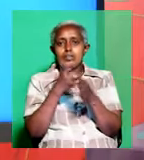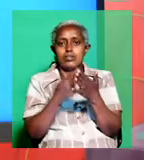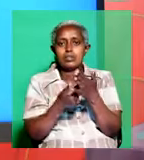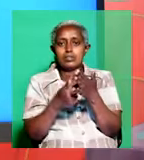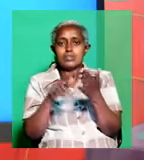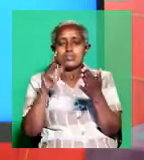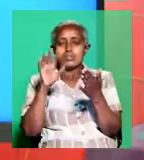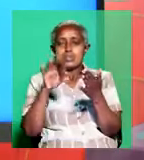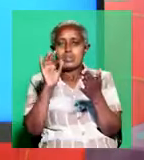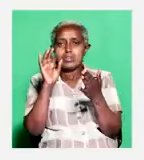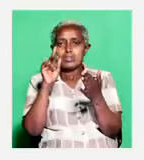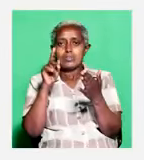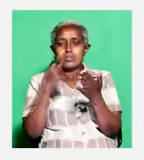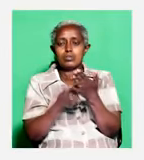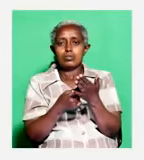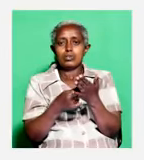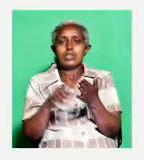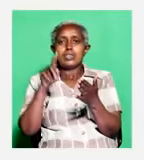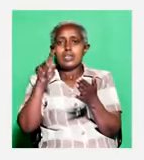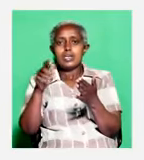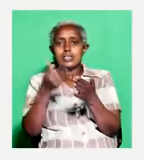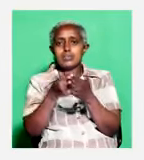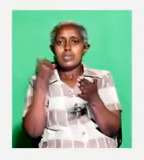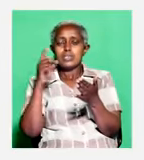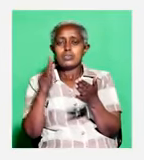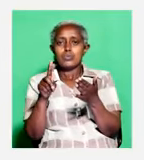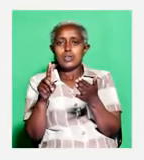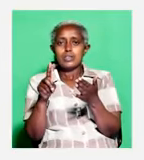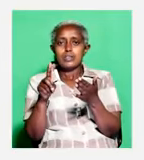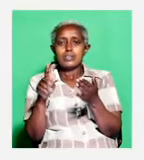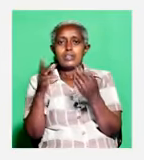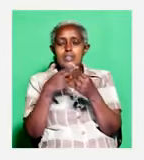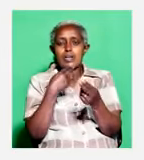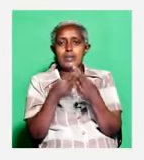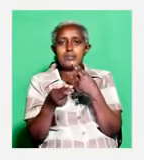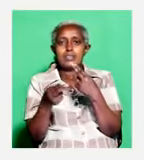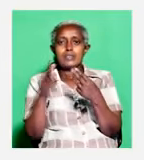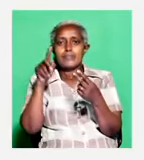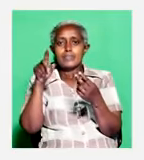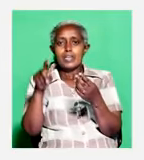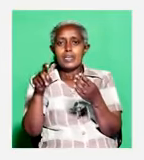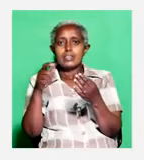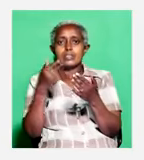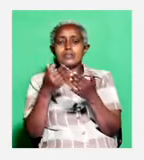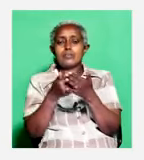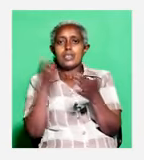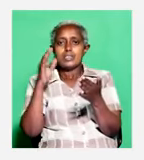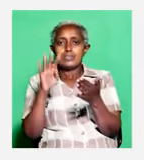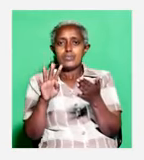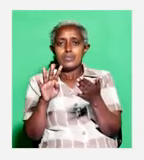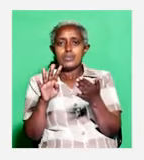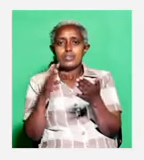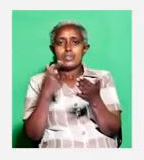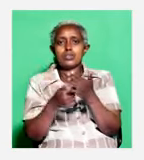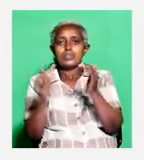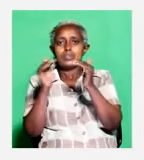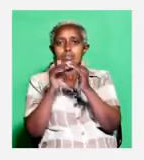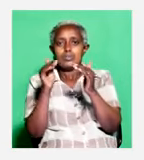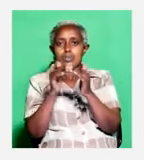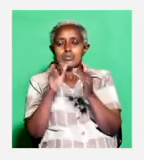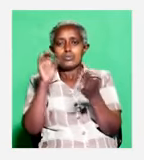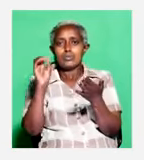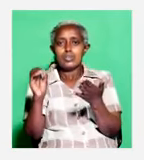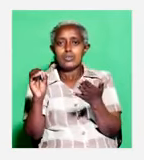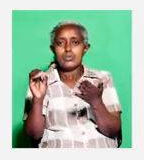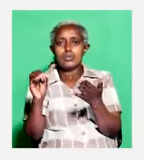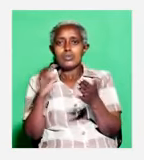get this one is x minus 1 times x minus 4, this is equal to